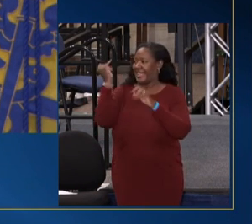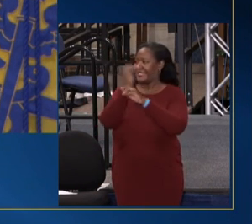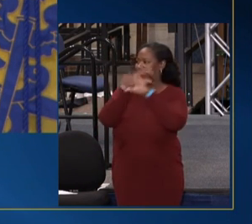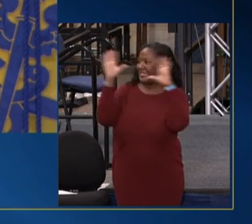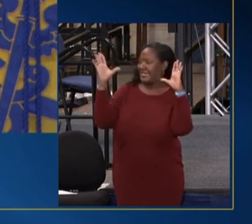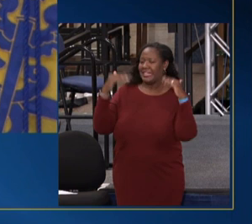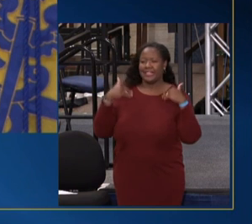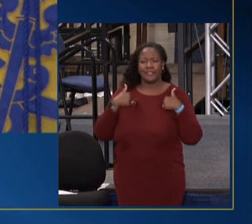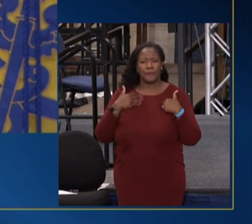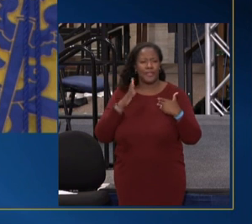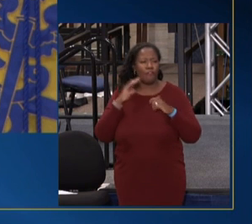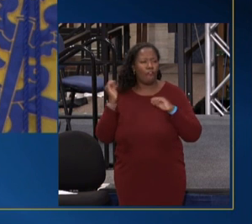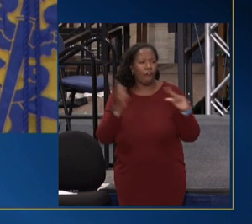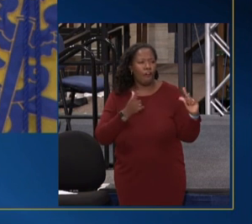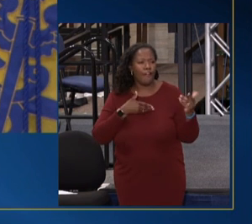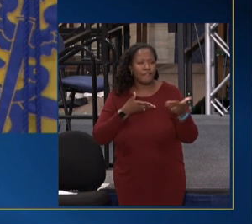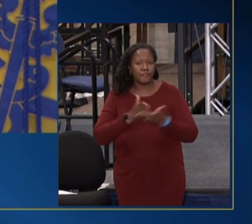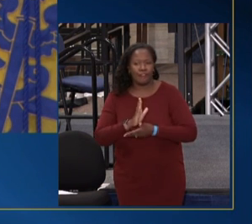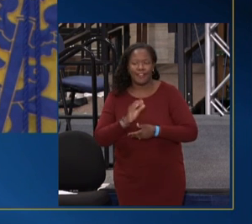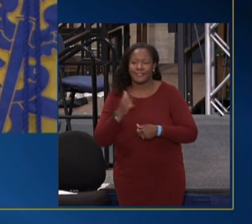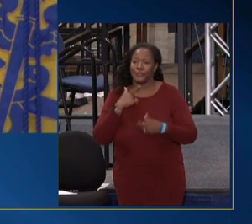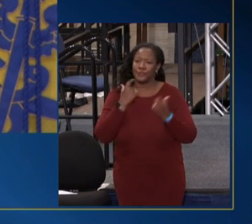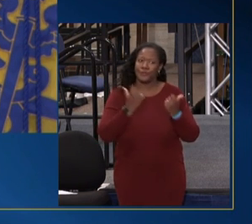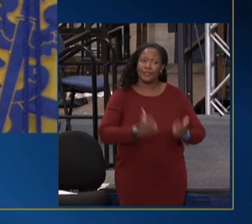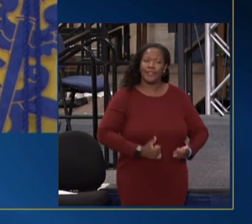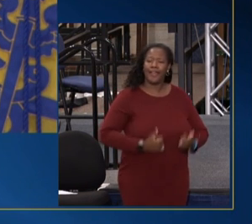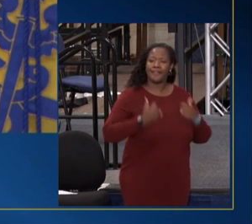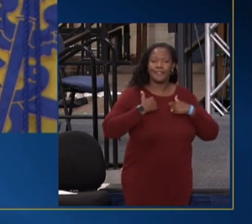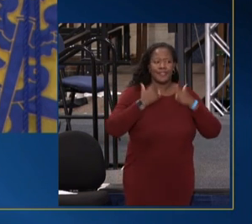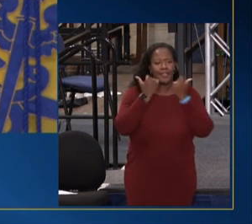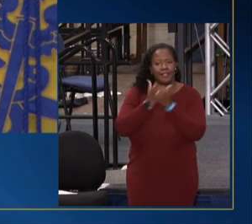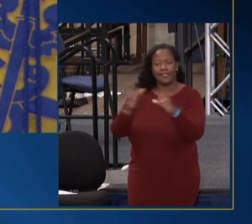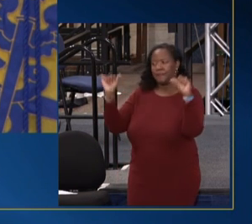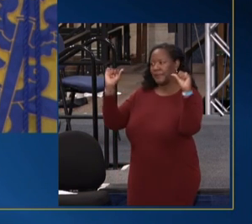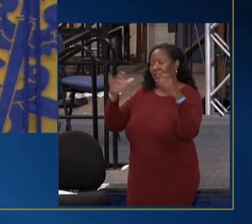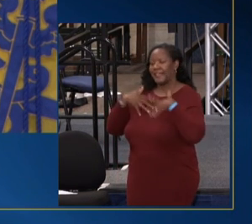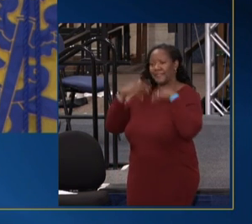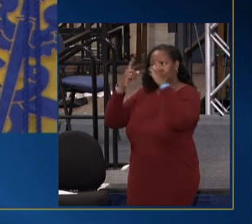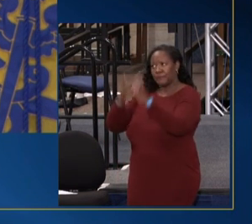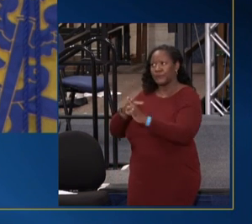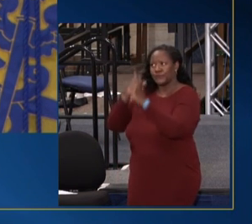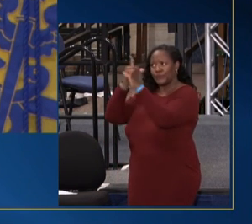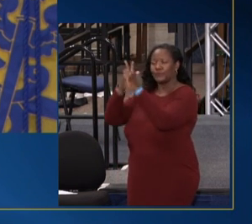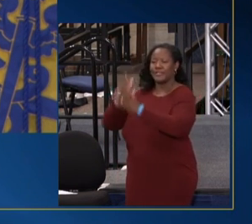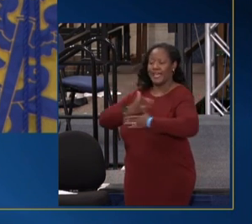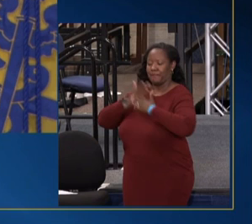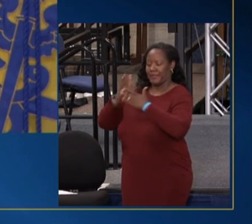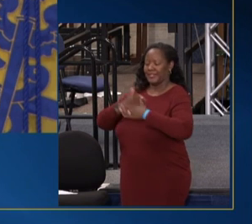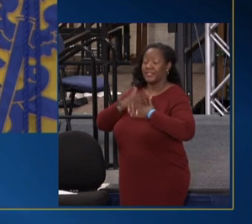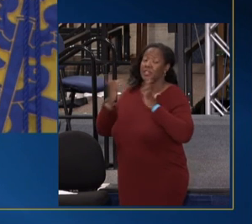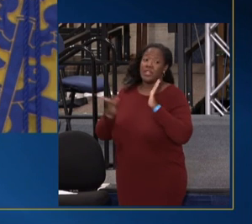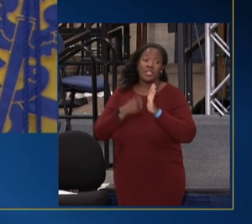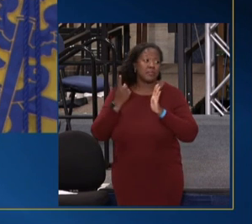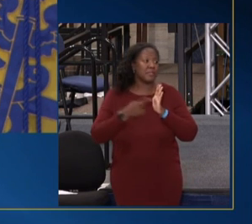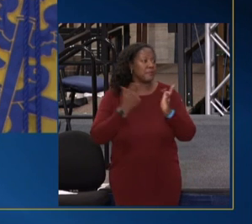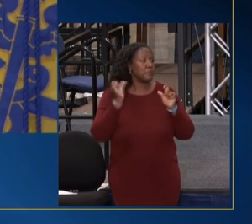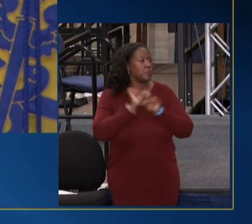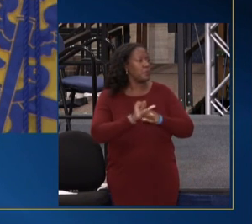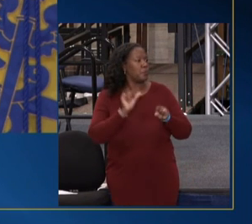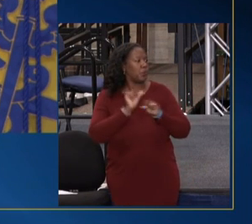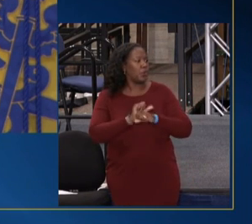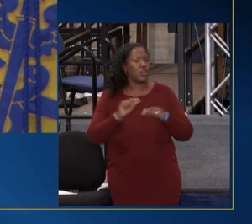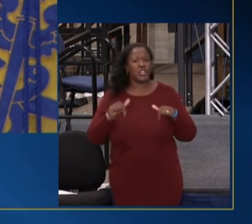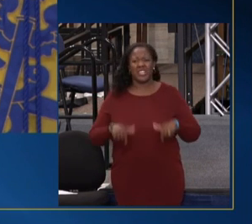right to life, liberty, and the pursuit of happiness. I also want to say that sometimes when you work in these kind of jobs, the things that you do